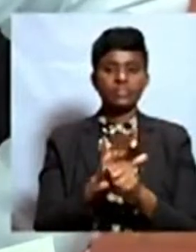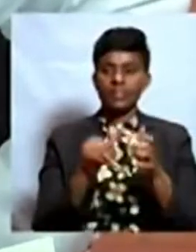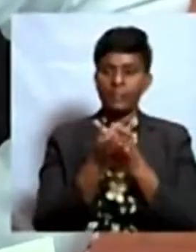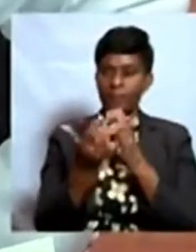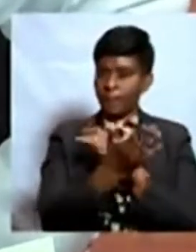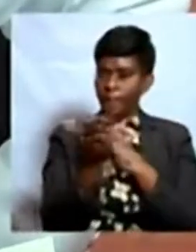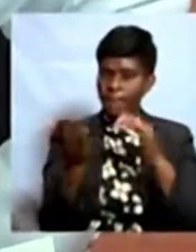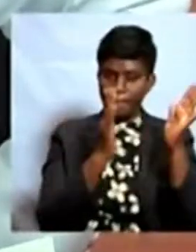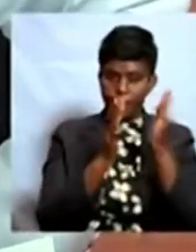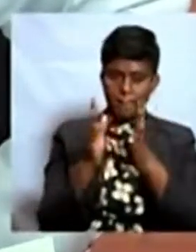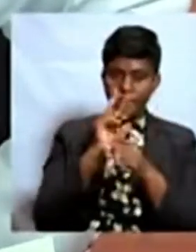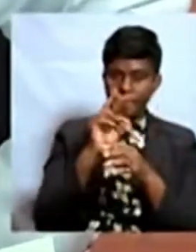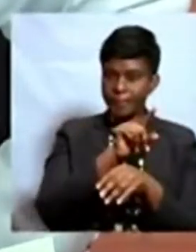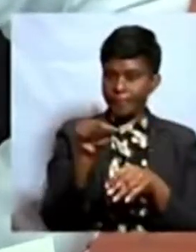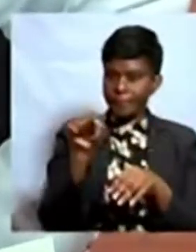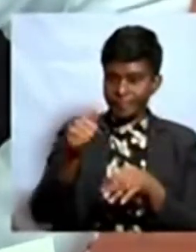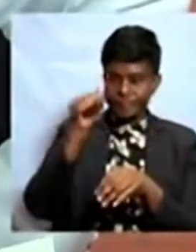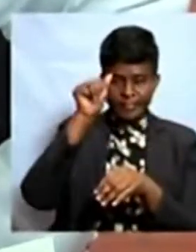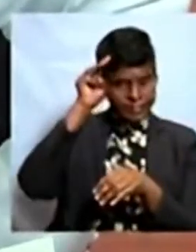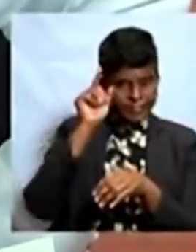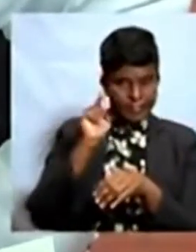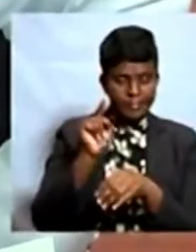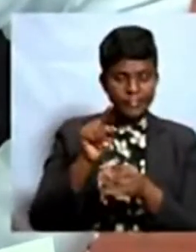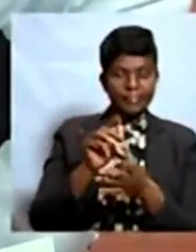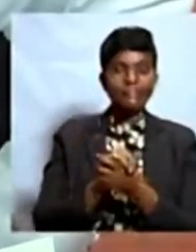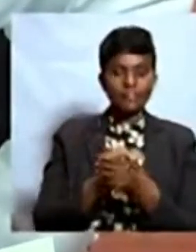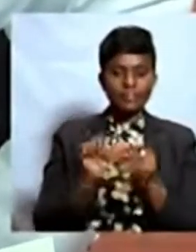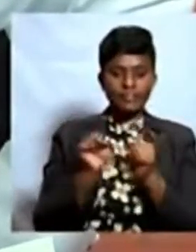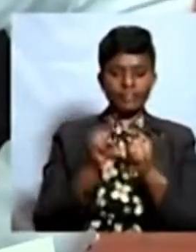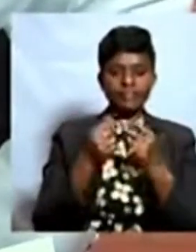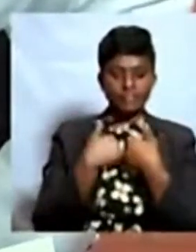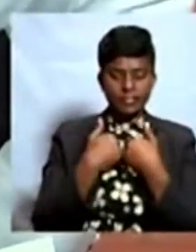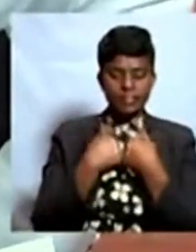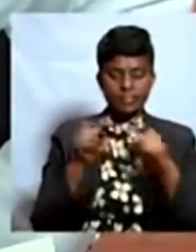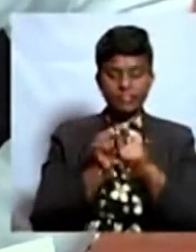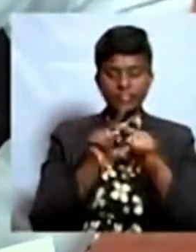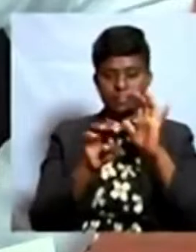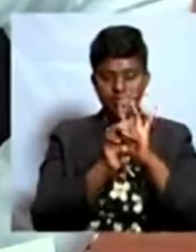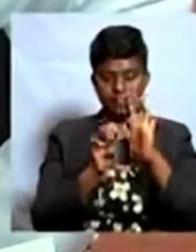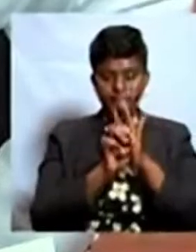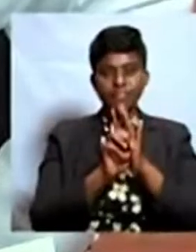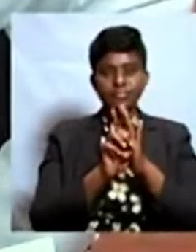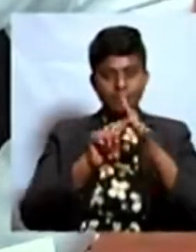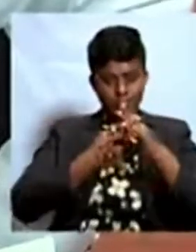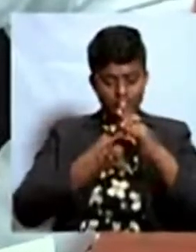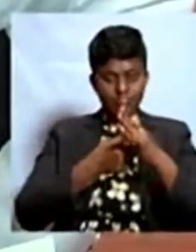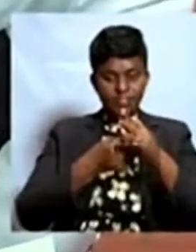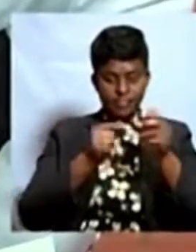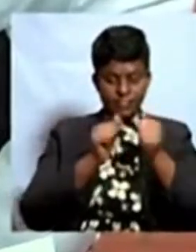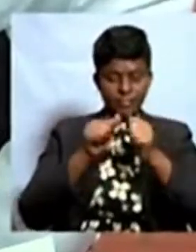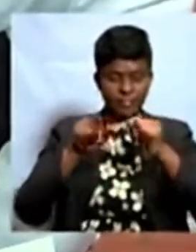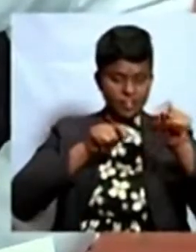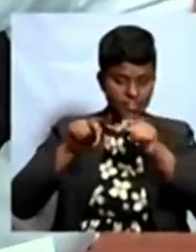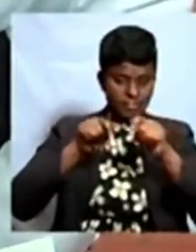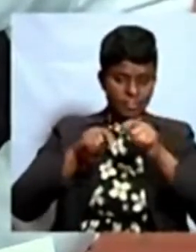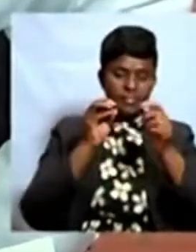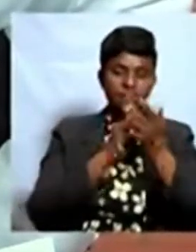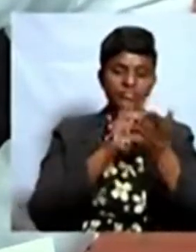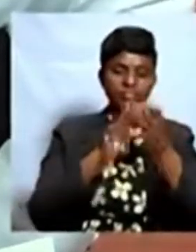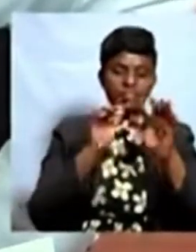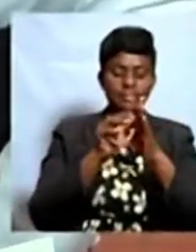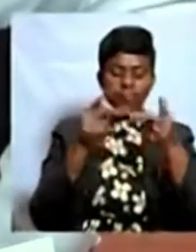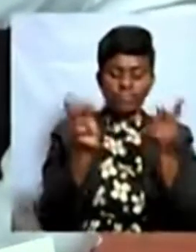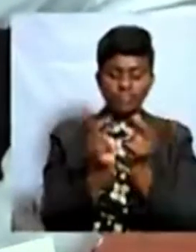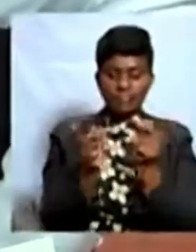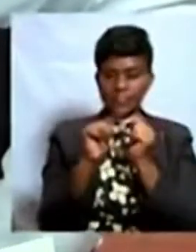prepared are you as a ministry to have such commencement order and the regulation in place, such